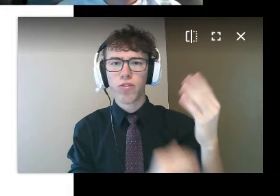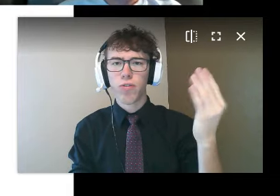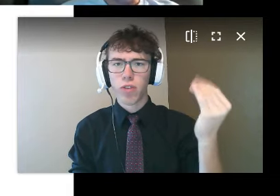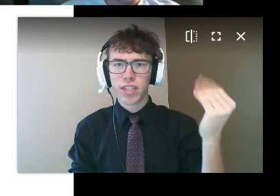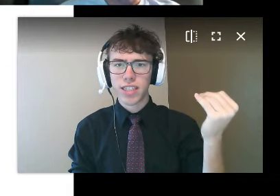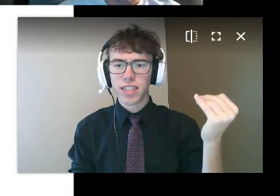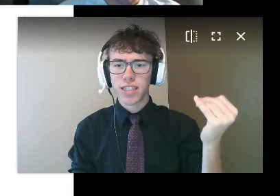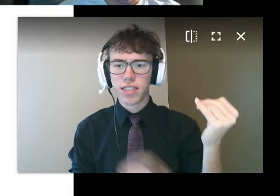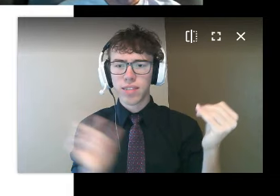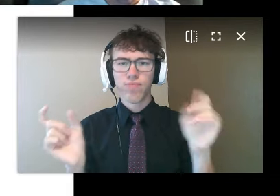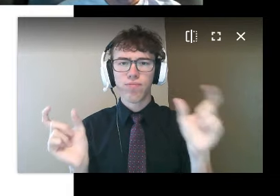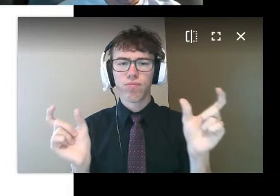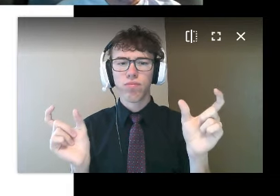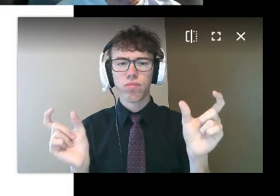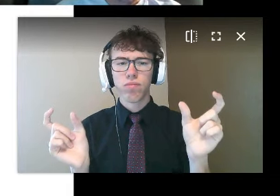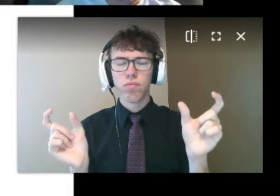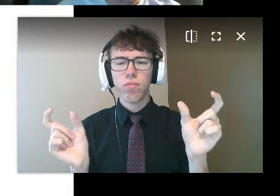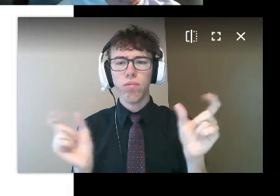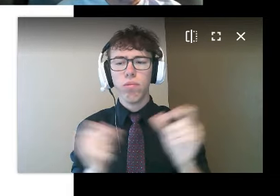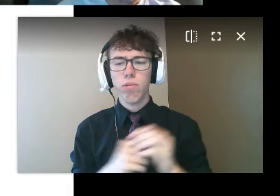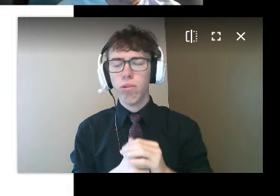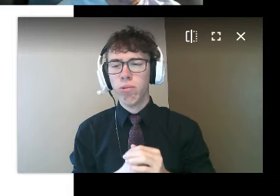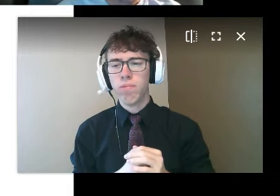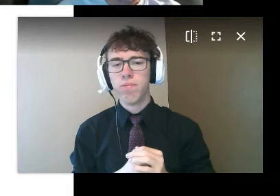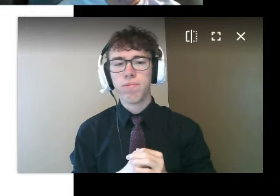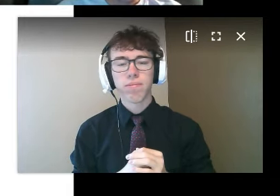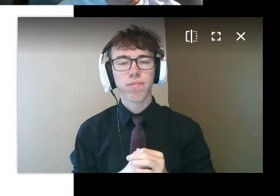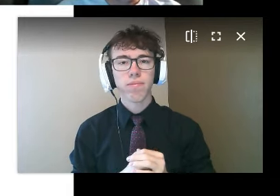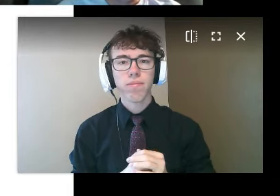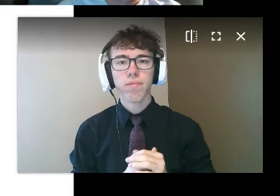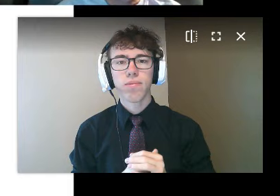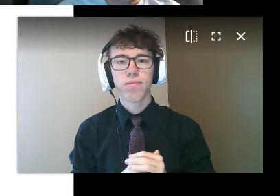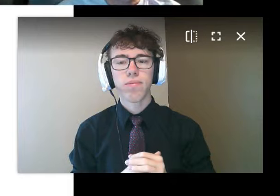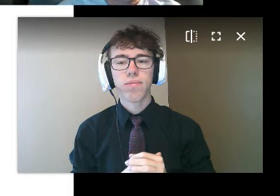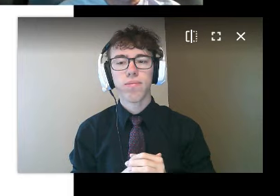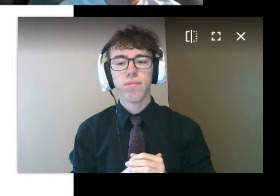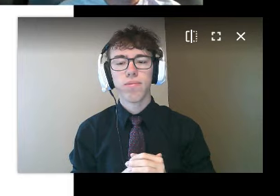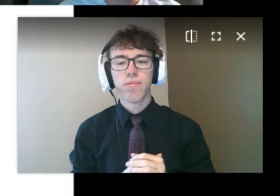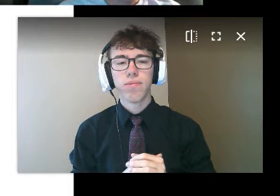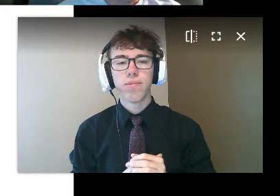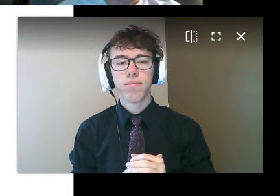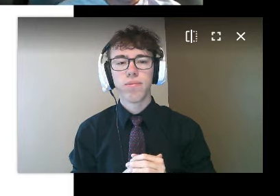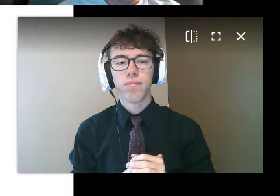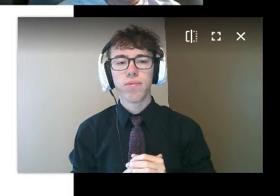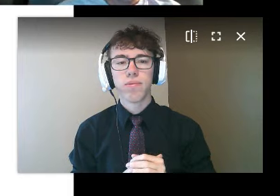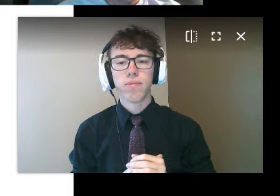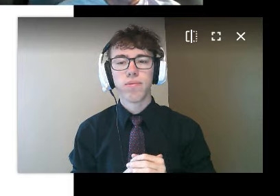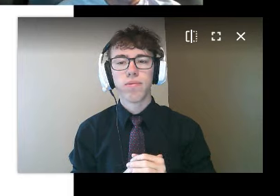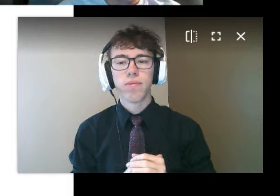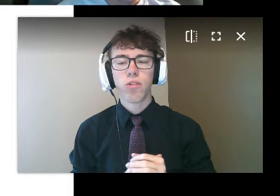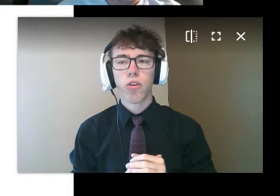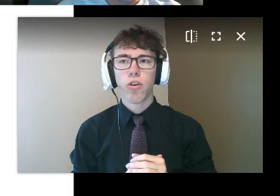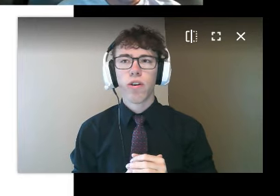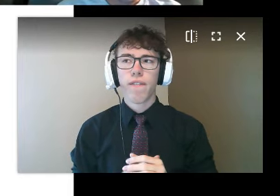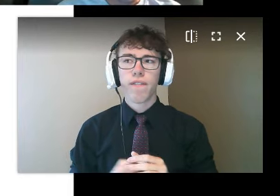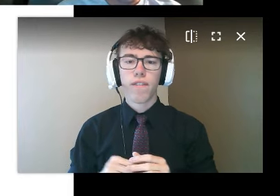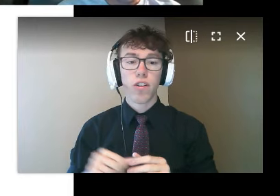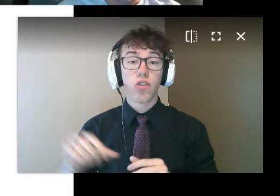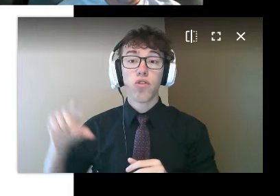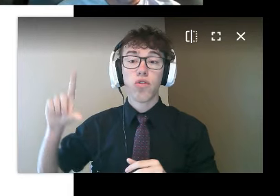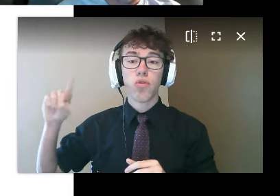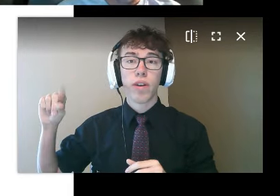Okay. So this stuff is gone, and this stuff is gone. What's left